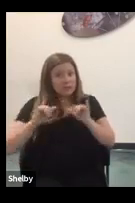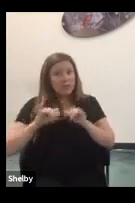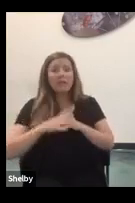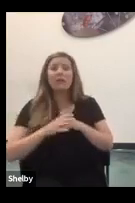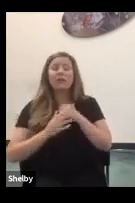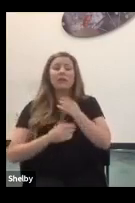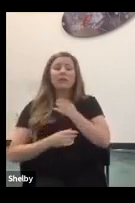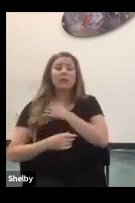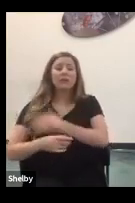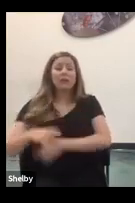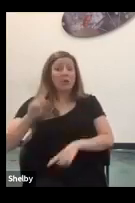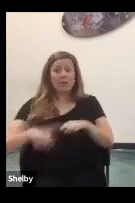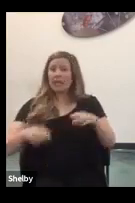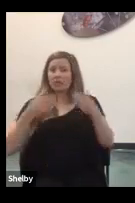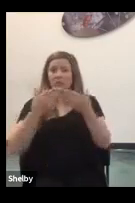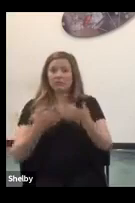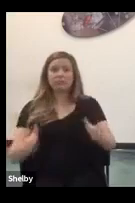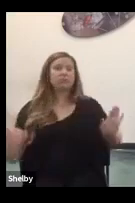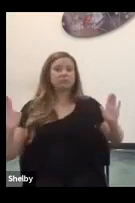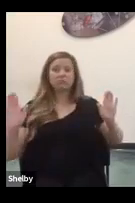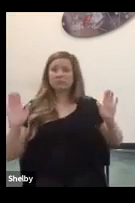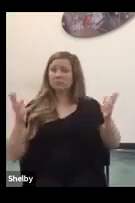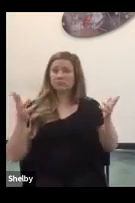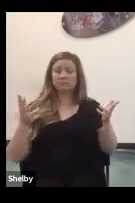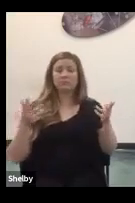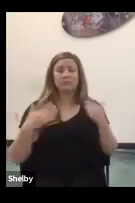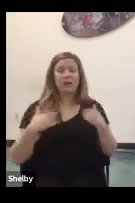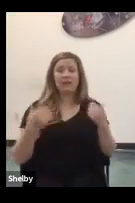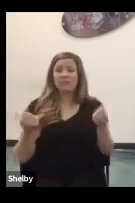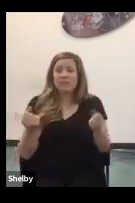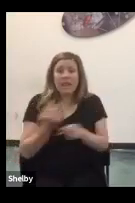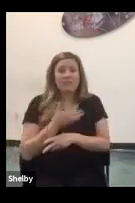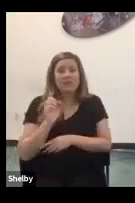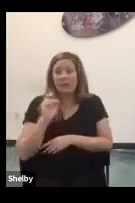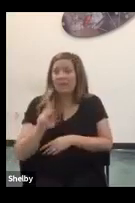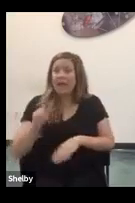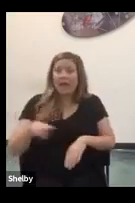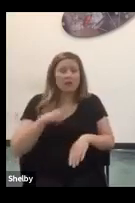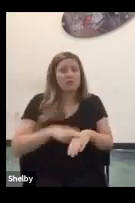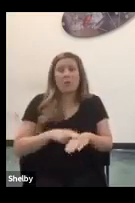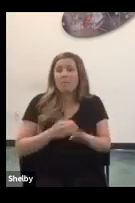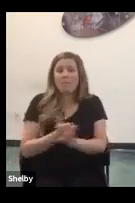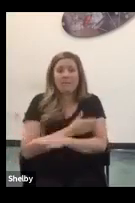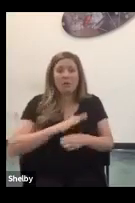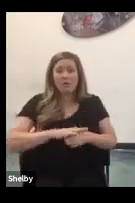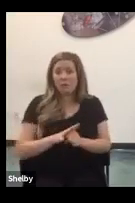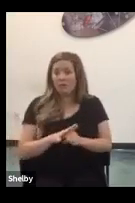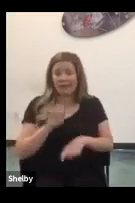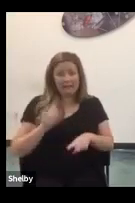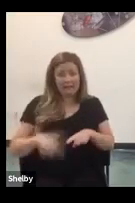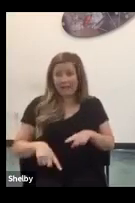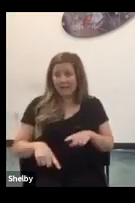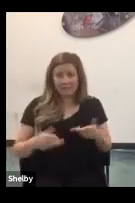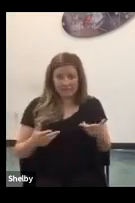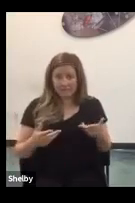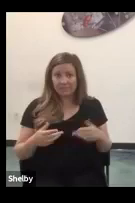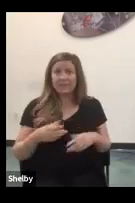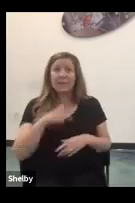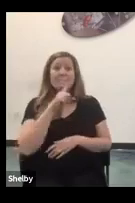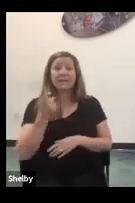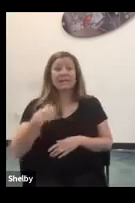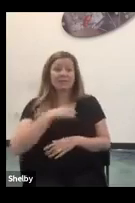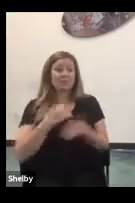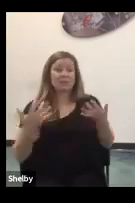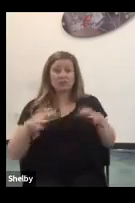just let everything go back to pre-pandemic business as usual, because we do not want there to be a